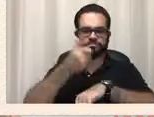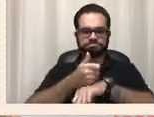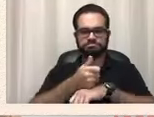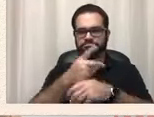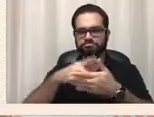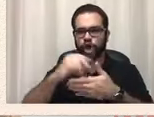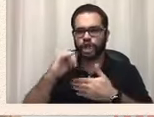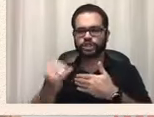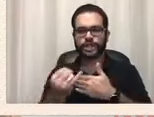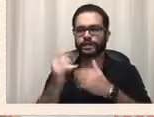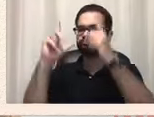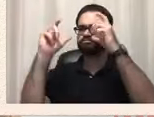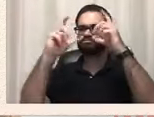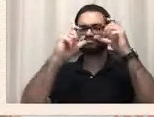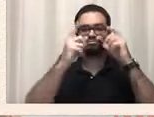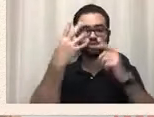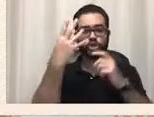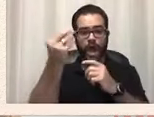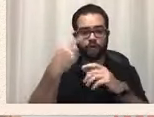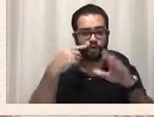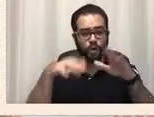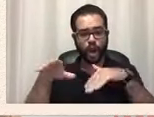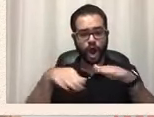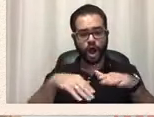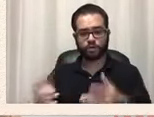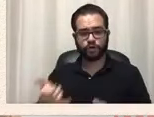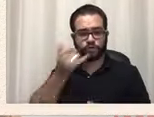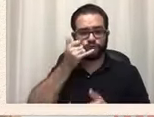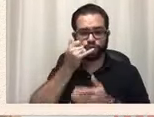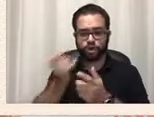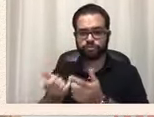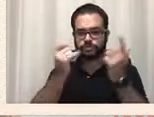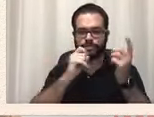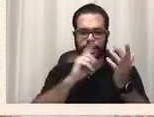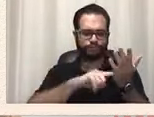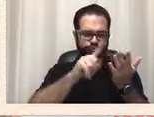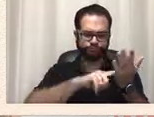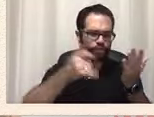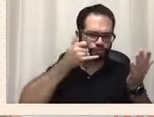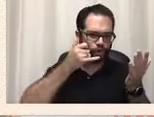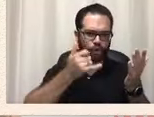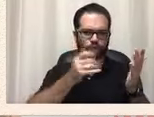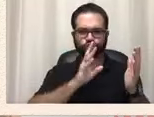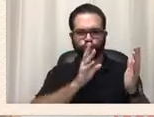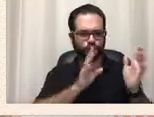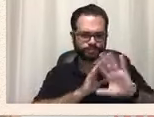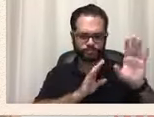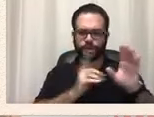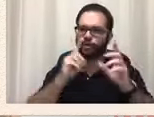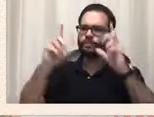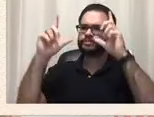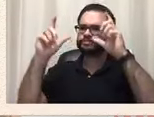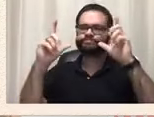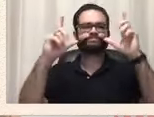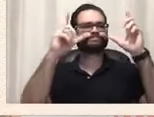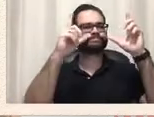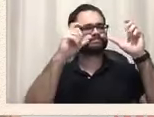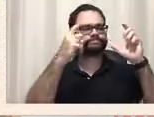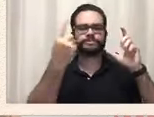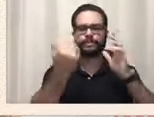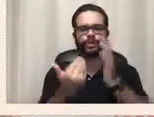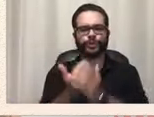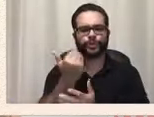walk, take your phone, but not to have a conversation, to take a picture of something new. Maybe it's a new plant,